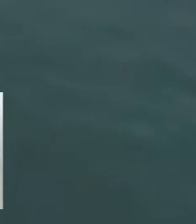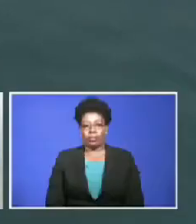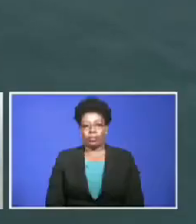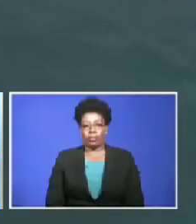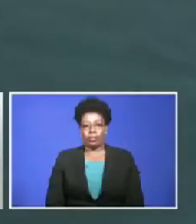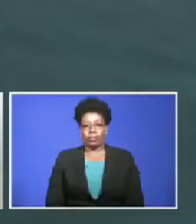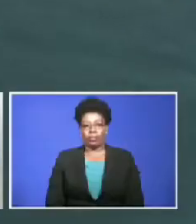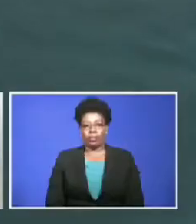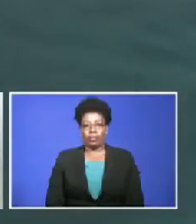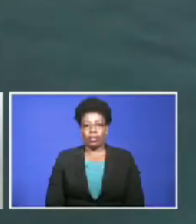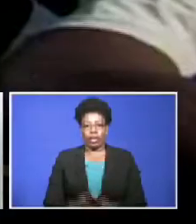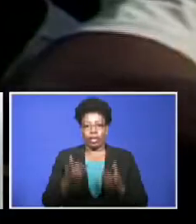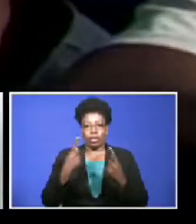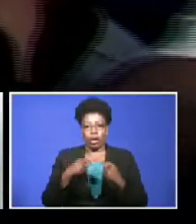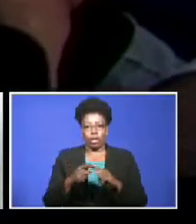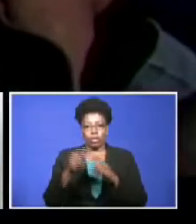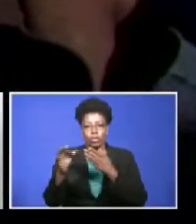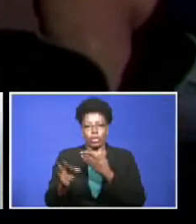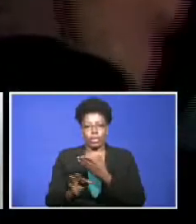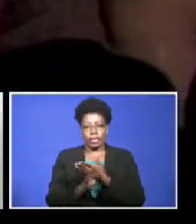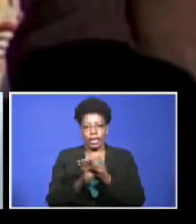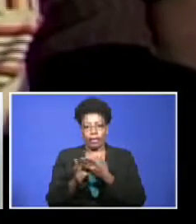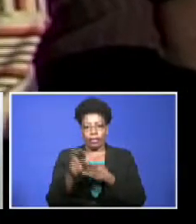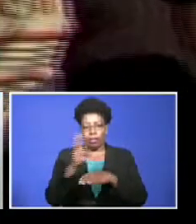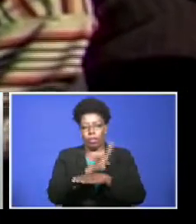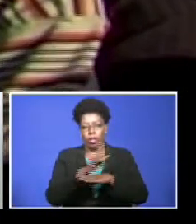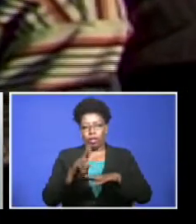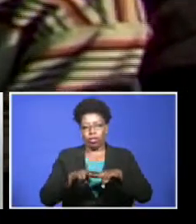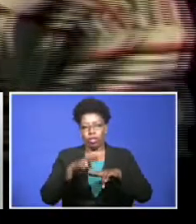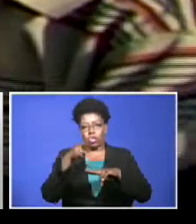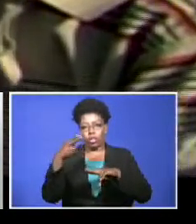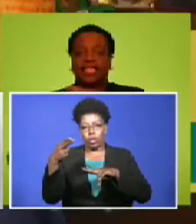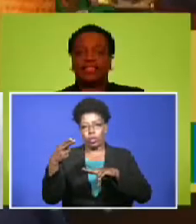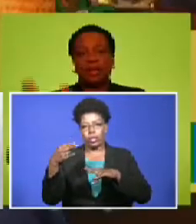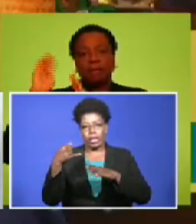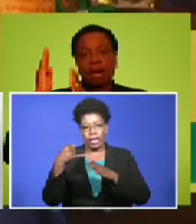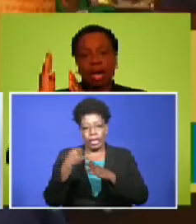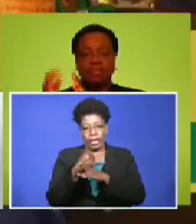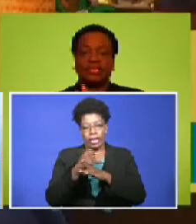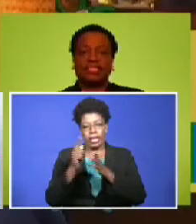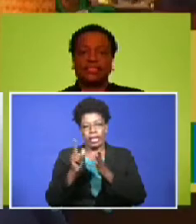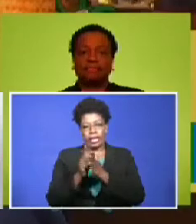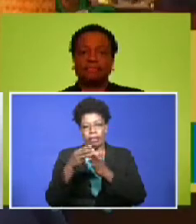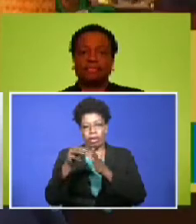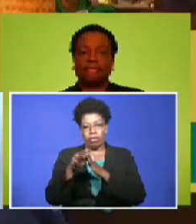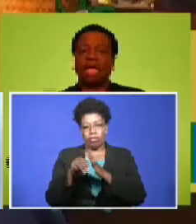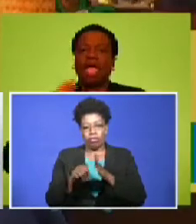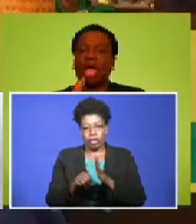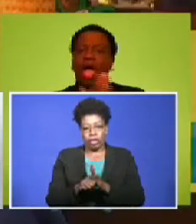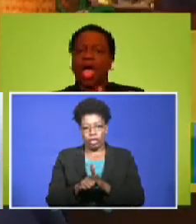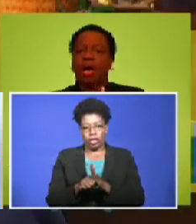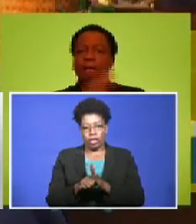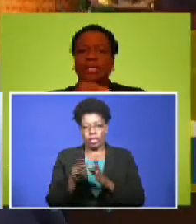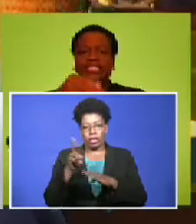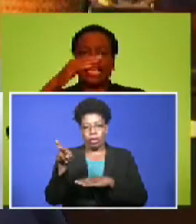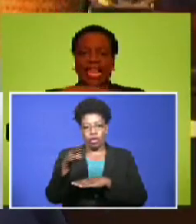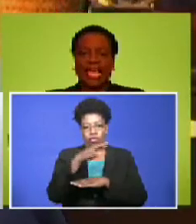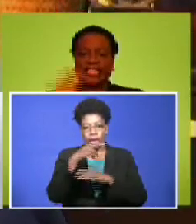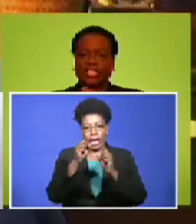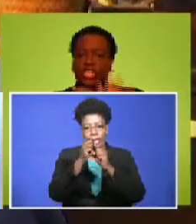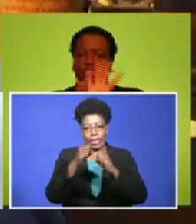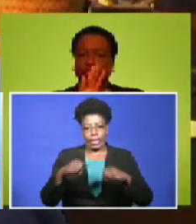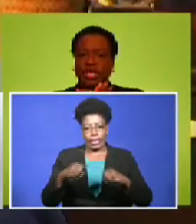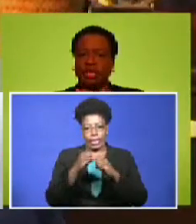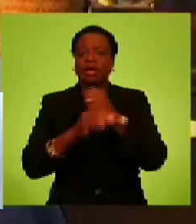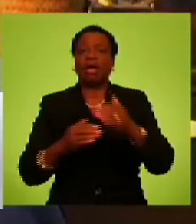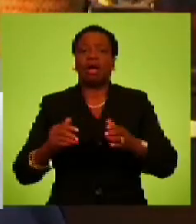And in an effort to safeguard the country's borders and reduce illegal migration, Dr. Minnis says a radar system will be installed on